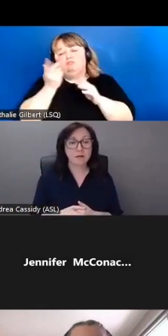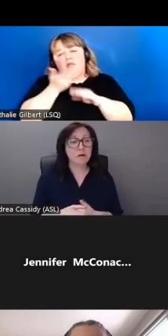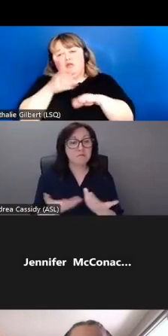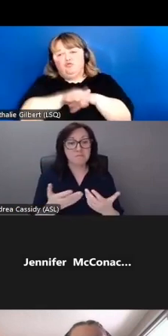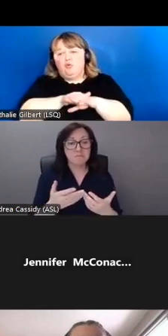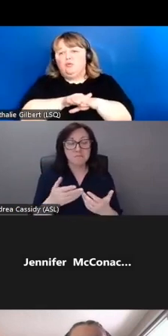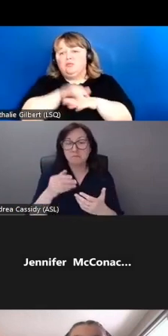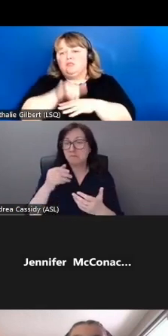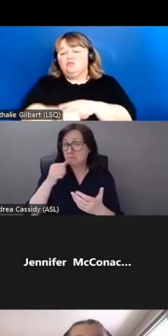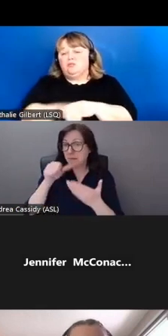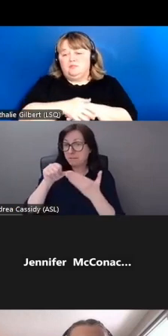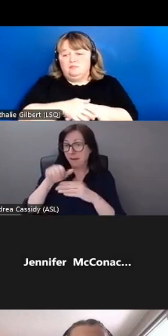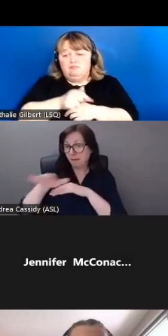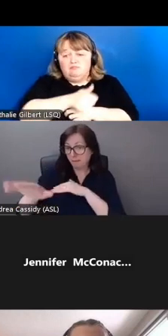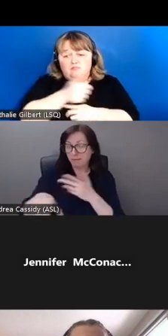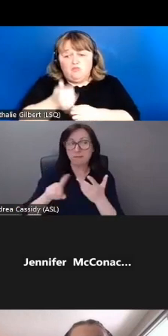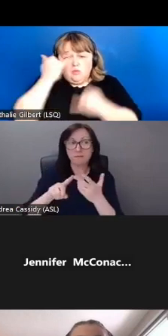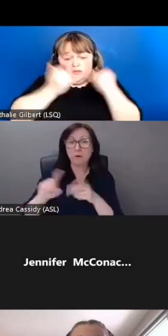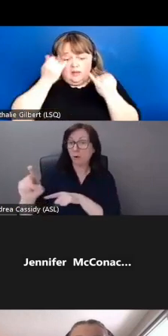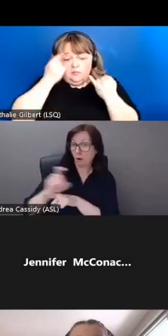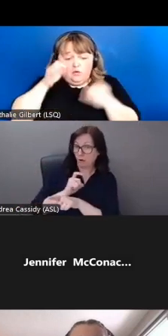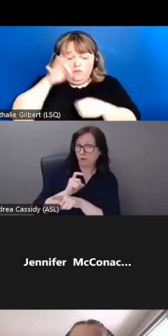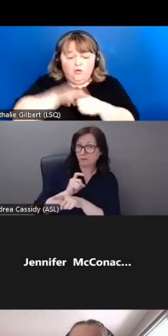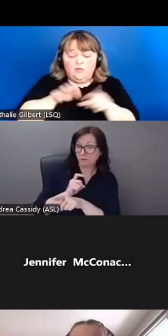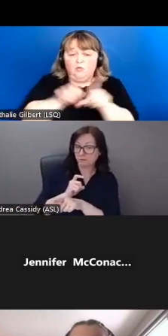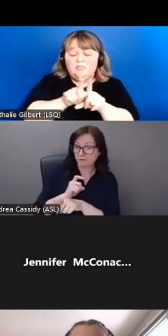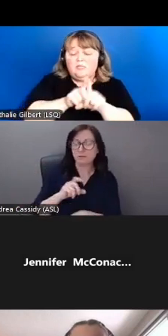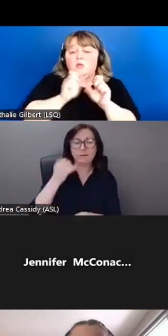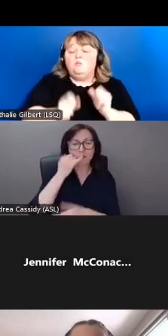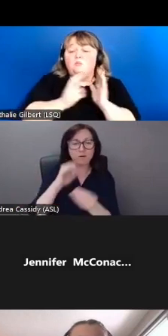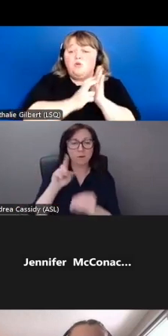mail by calling us. So at